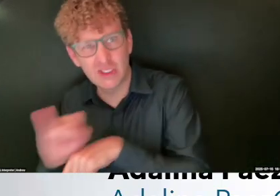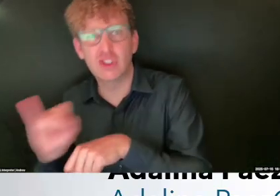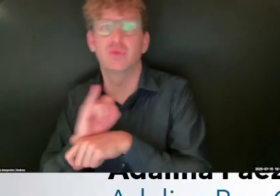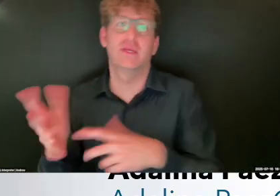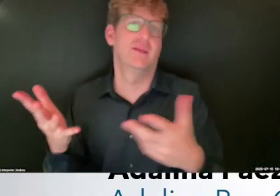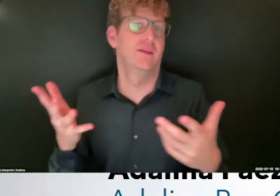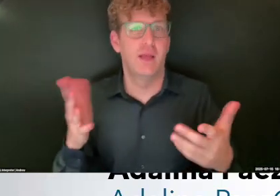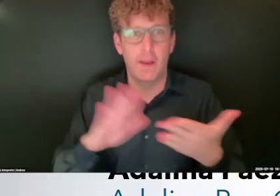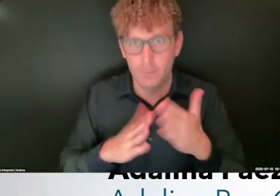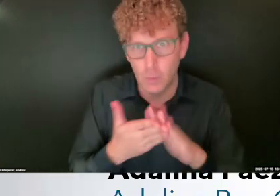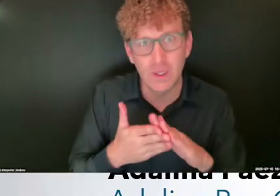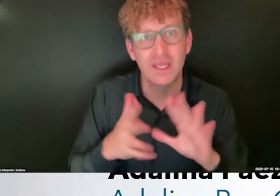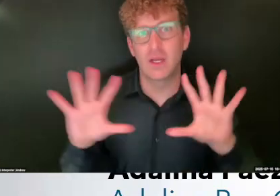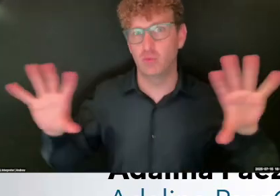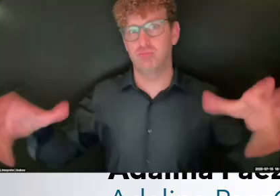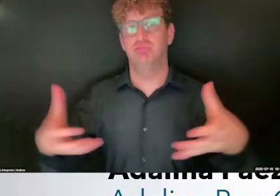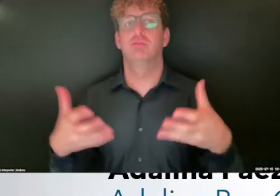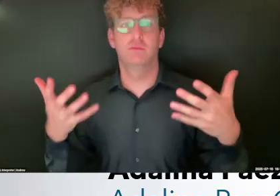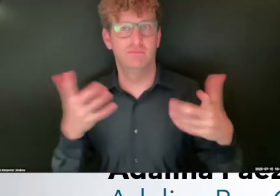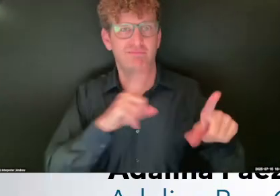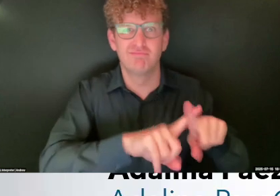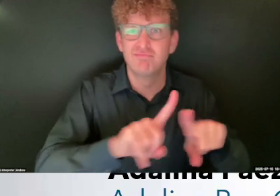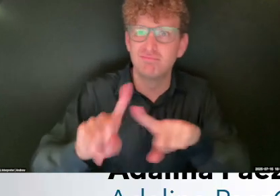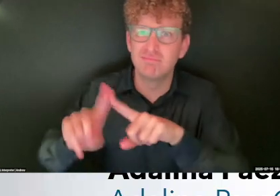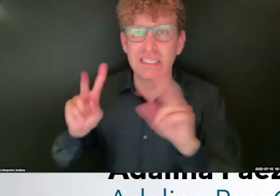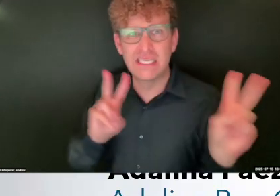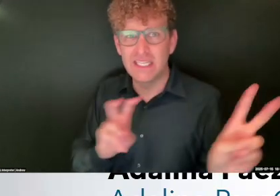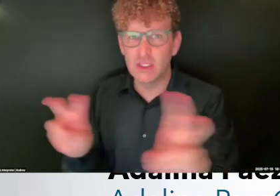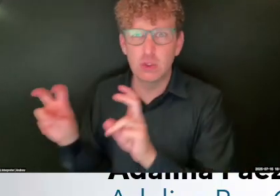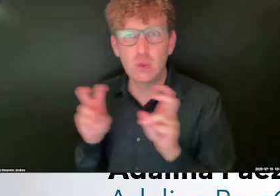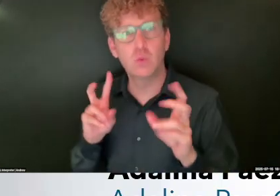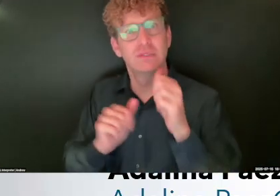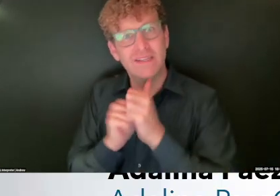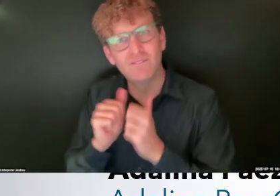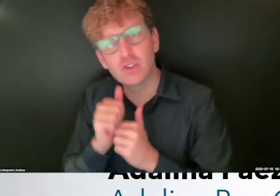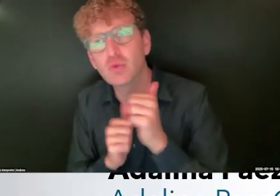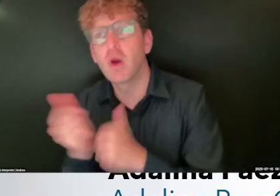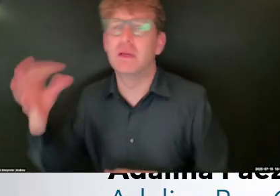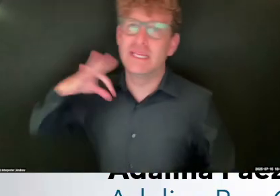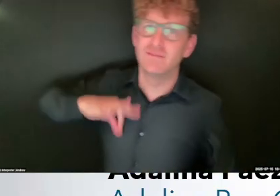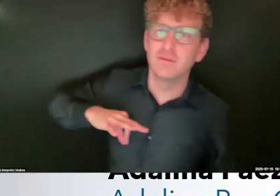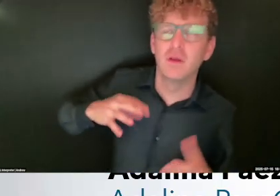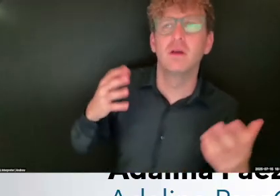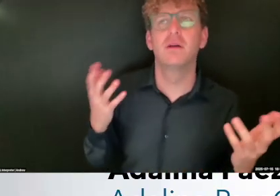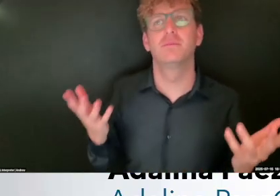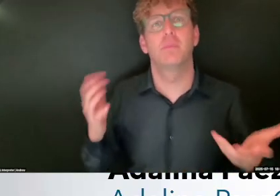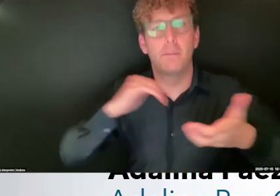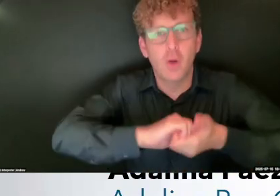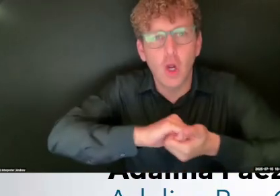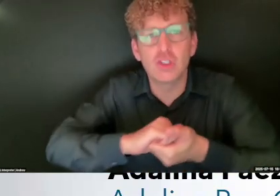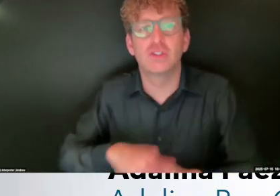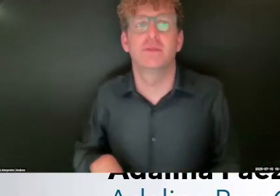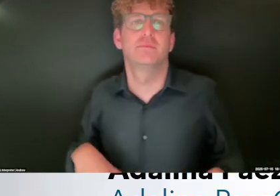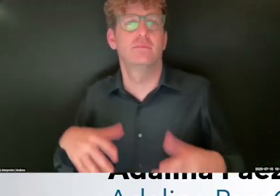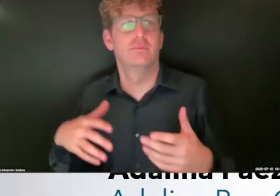infrastructure, incentives, partnerships, and emission reduction strategies. So these meetings are